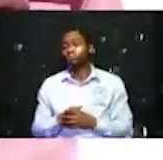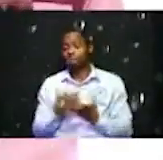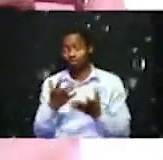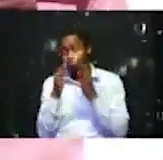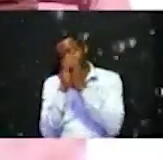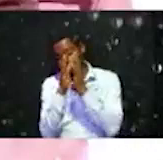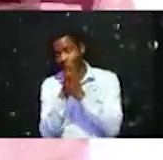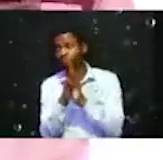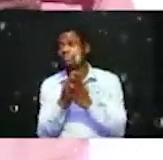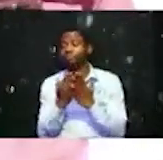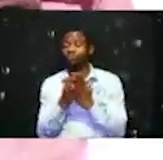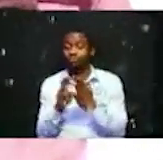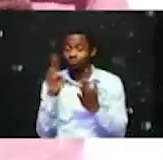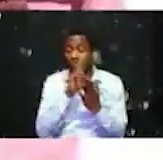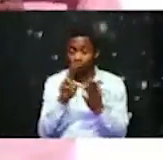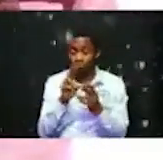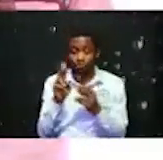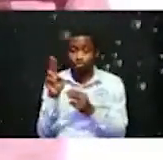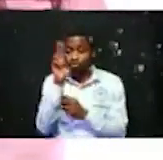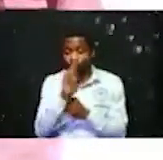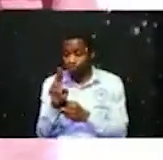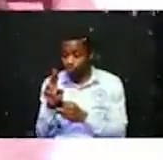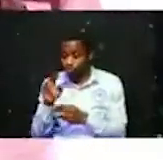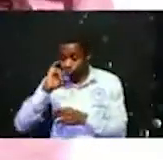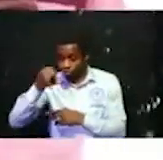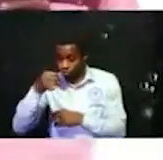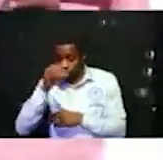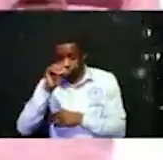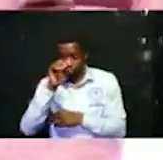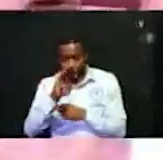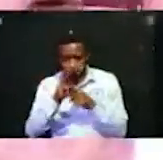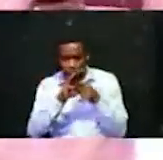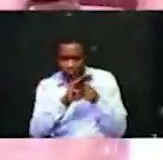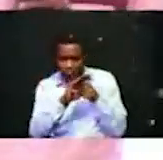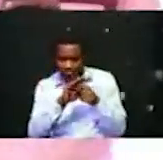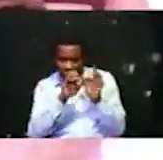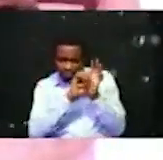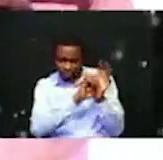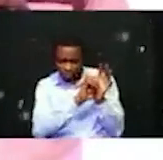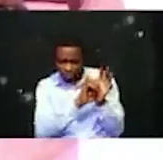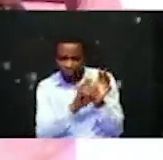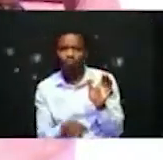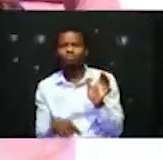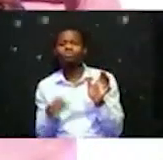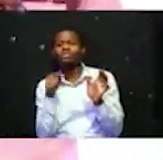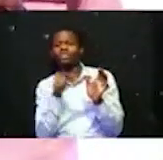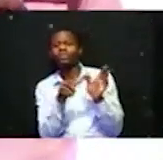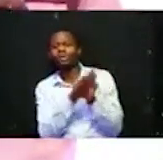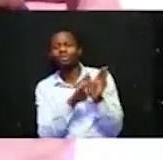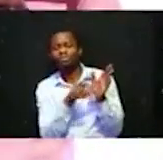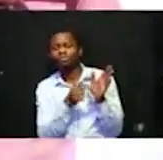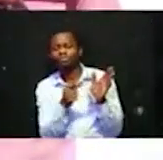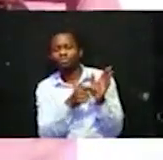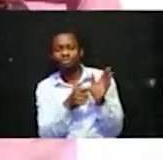pray. Using the example of Job. Yedi Job ACN ni so. That he was somebody that was